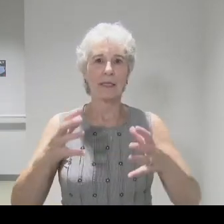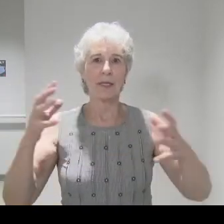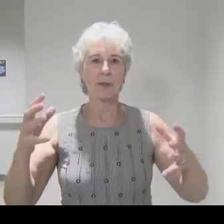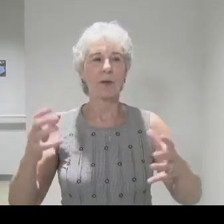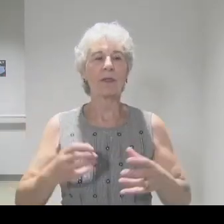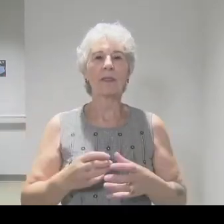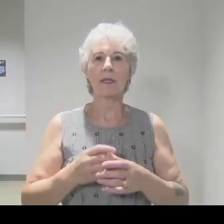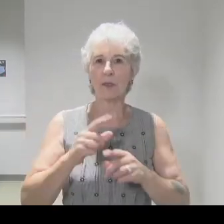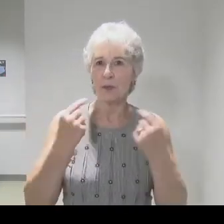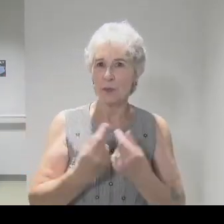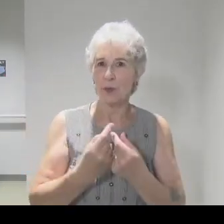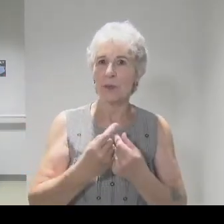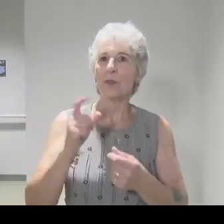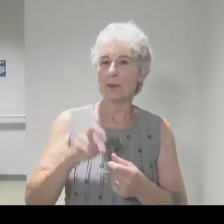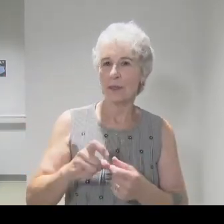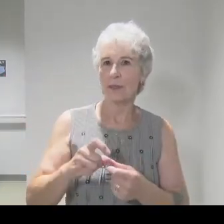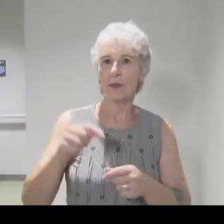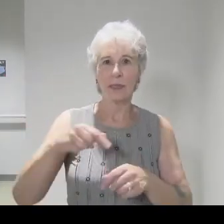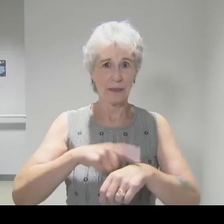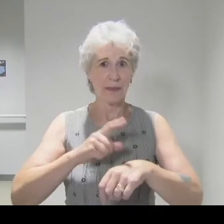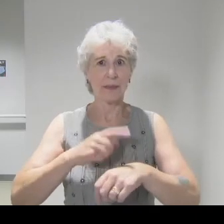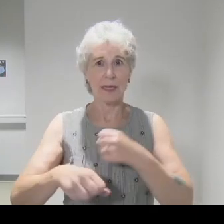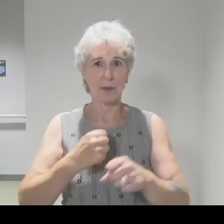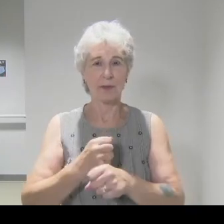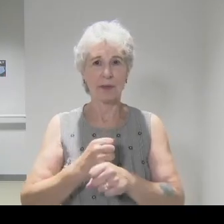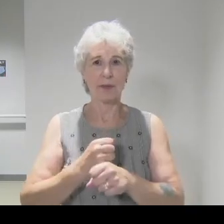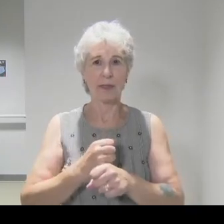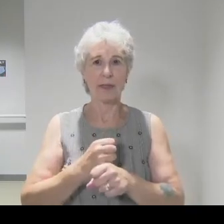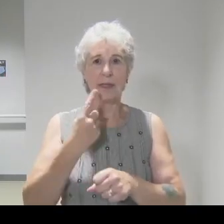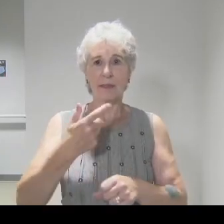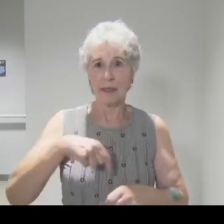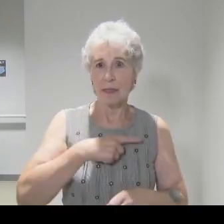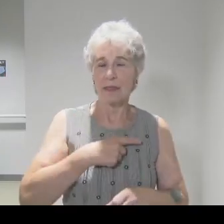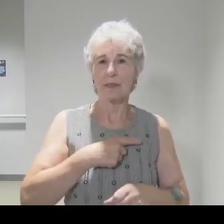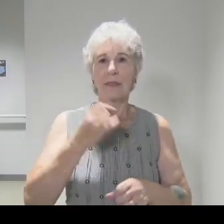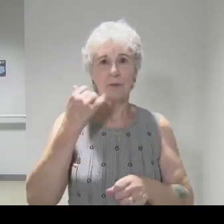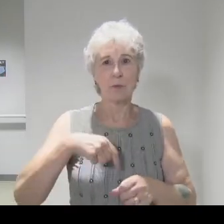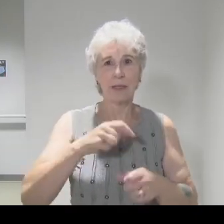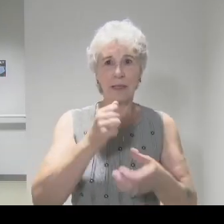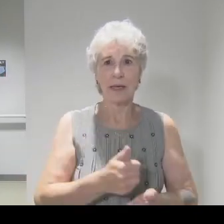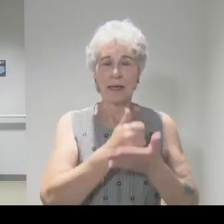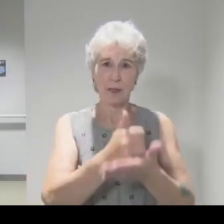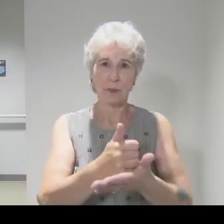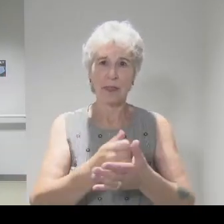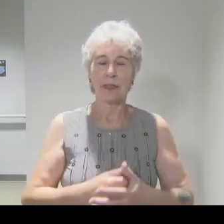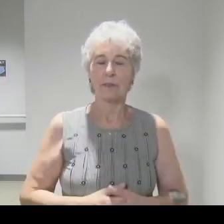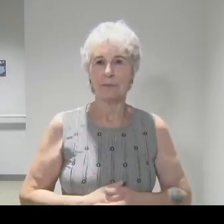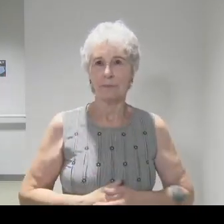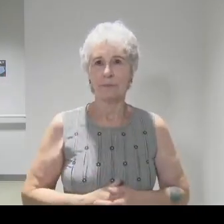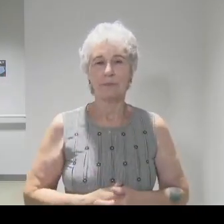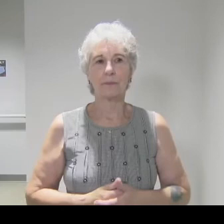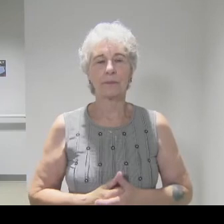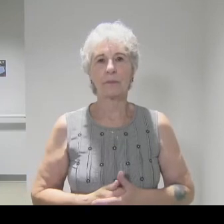to do that. This is the time of year to do it. Let us know. Now, the Lord's table is an ordinance given by